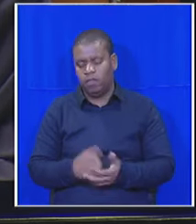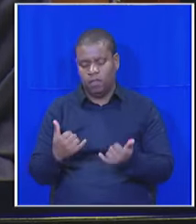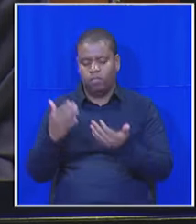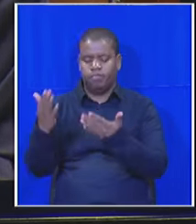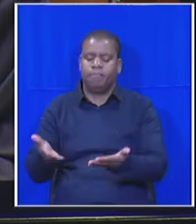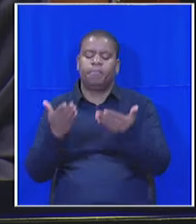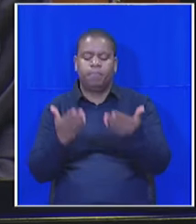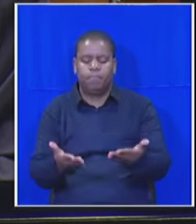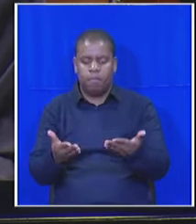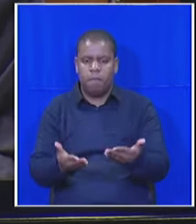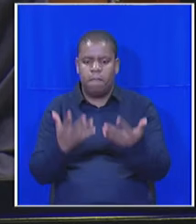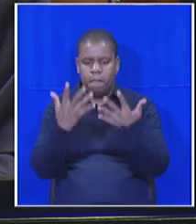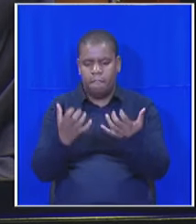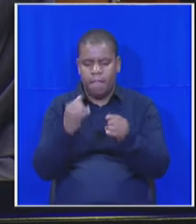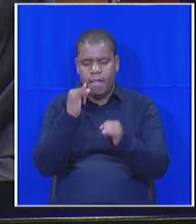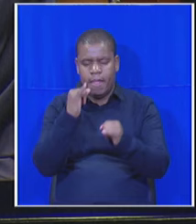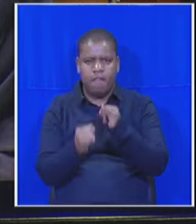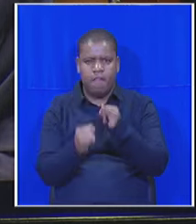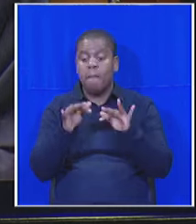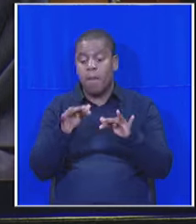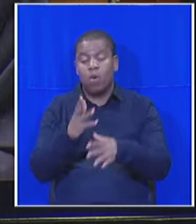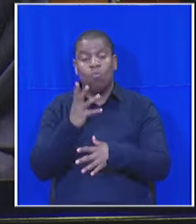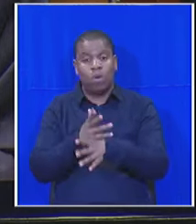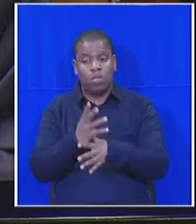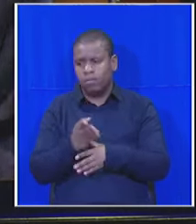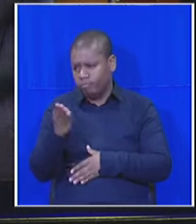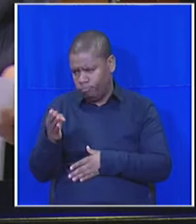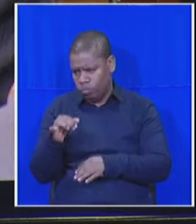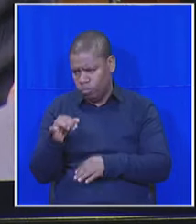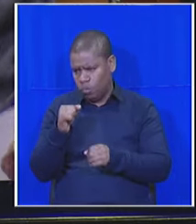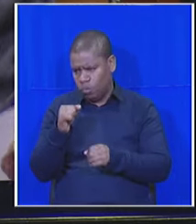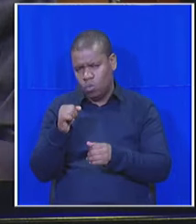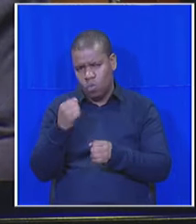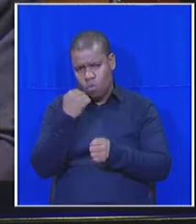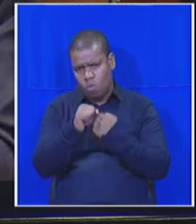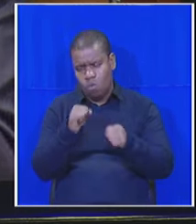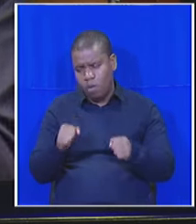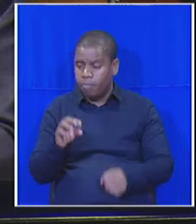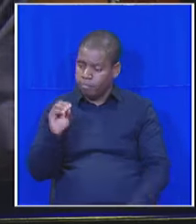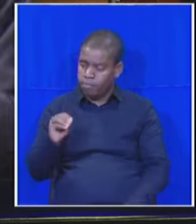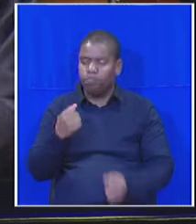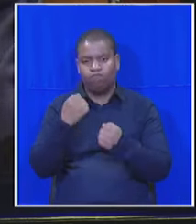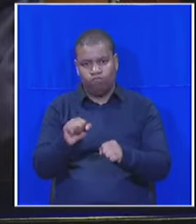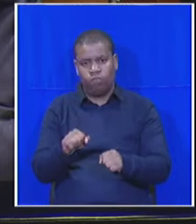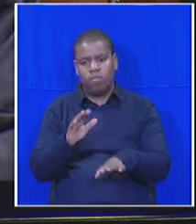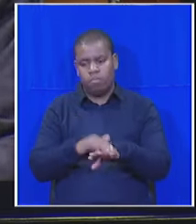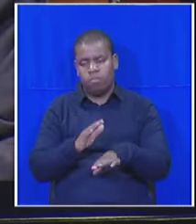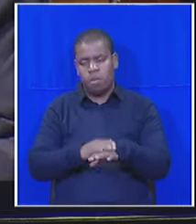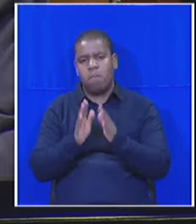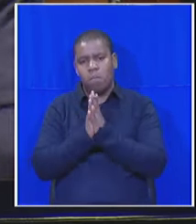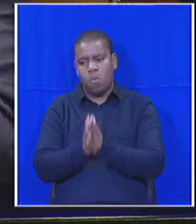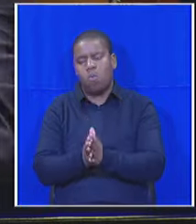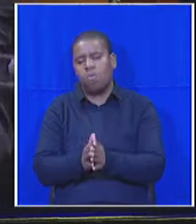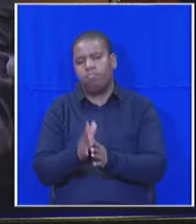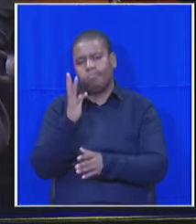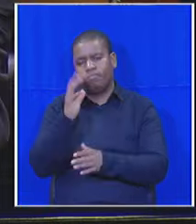vote number 11, Public Works. Are there any objections? There's objections and there's request for declaration. The